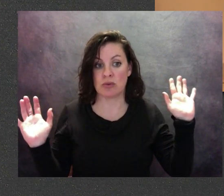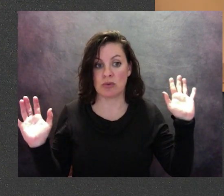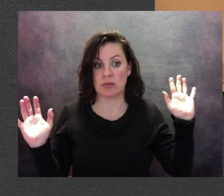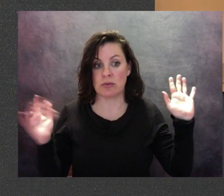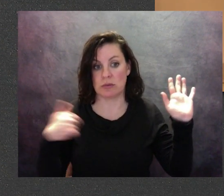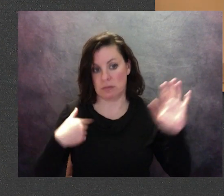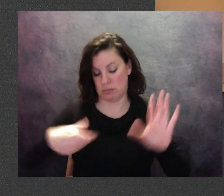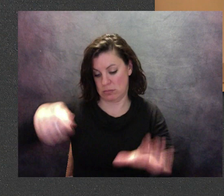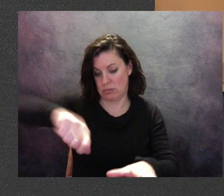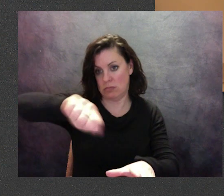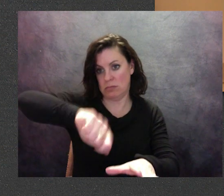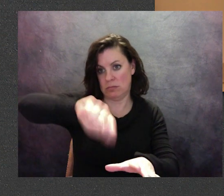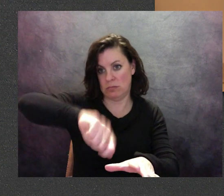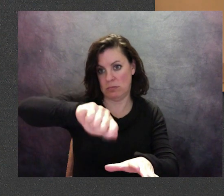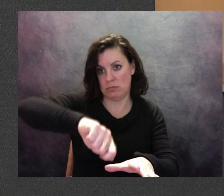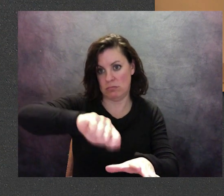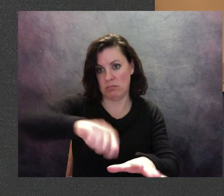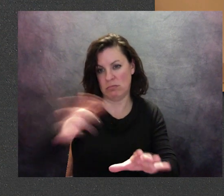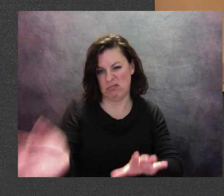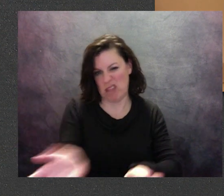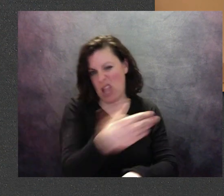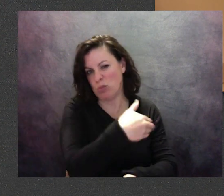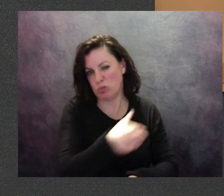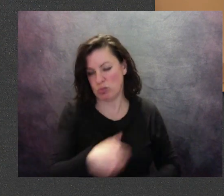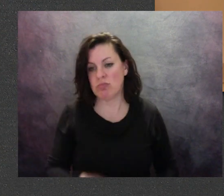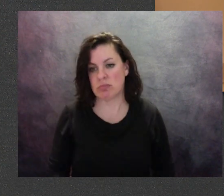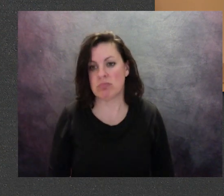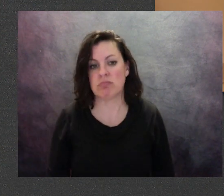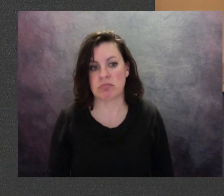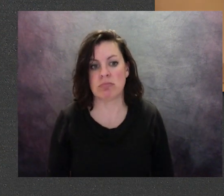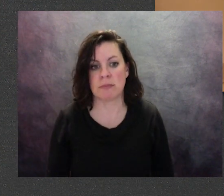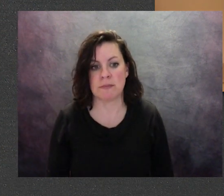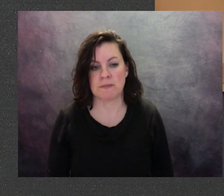and take my metal pieces and pour them off.